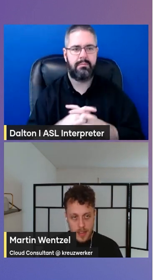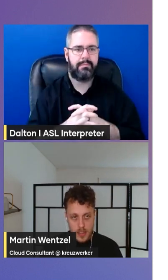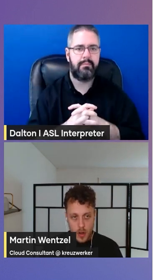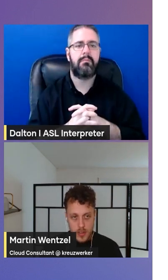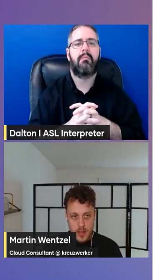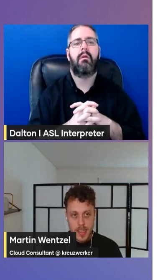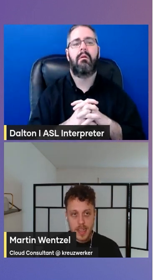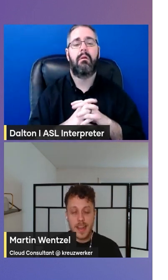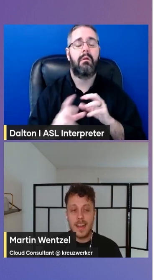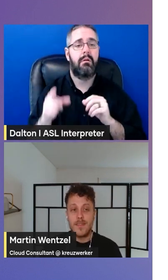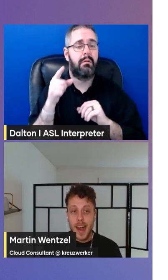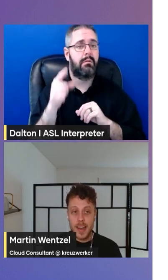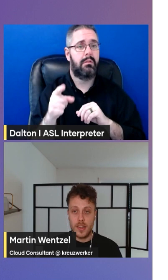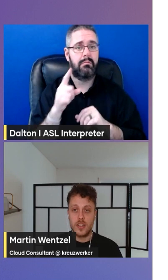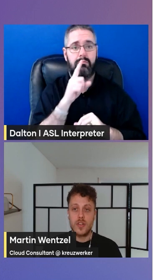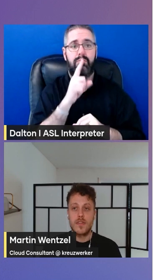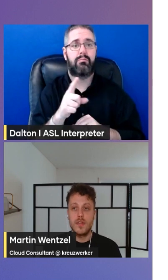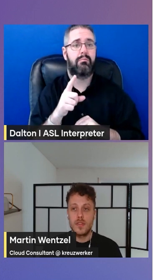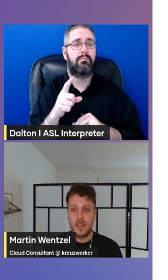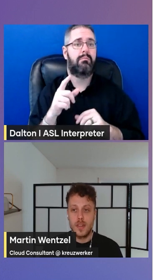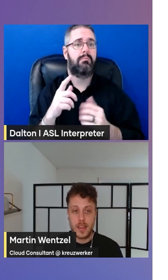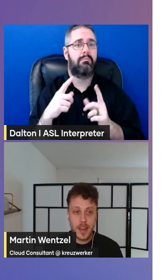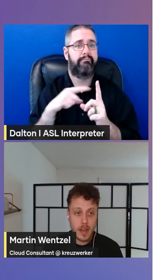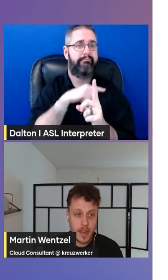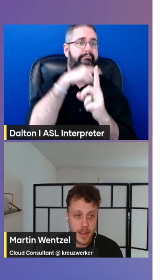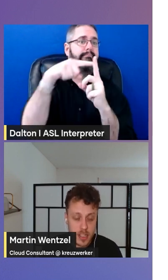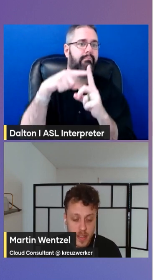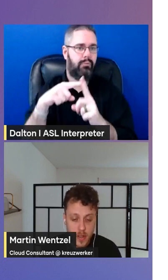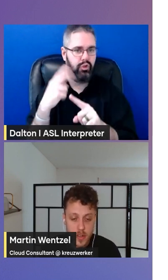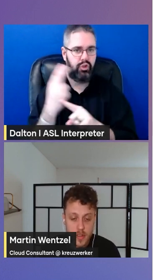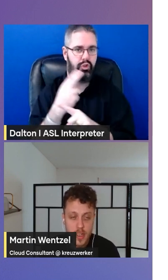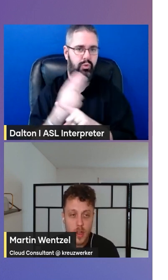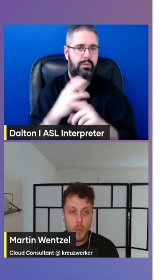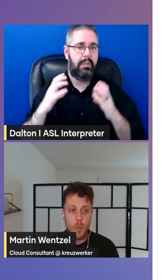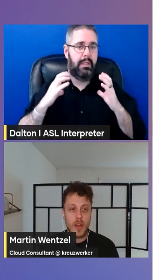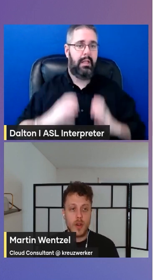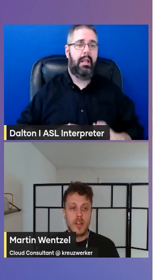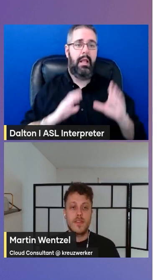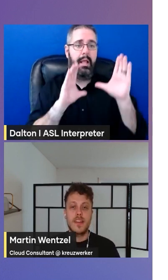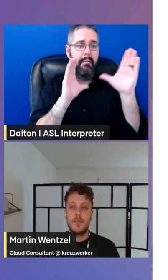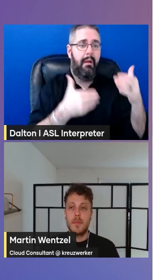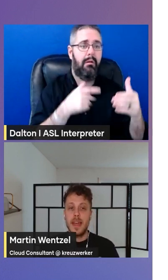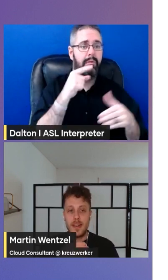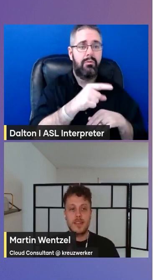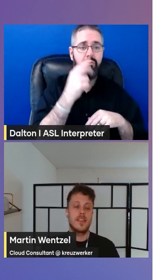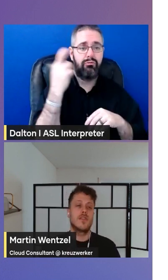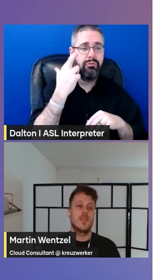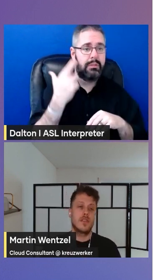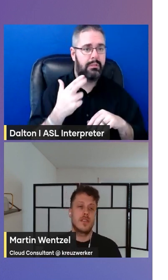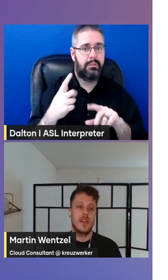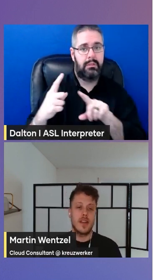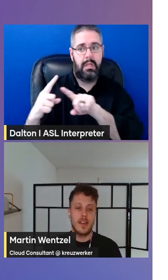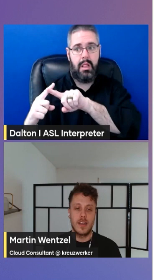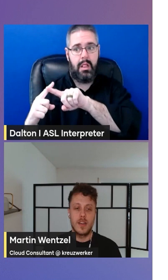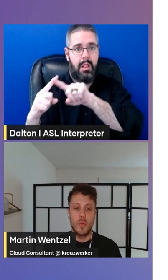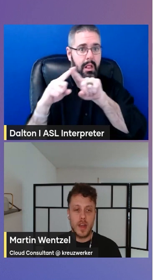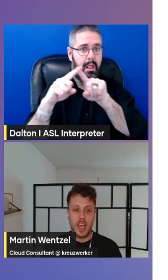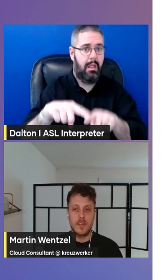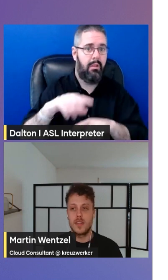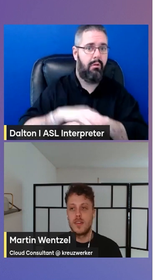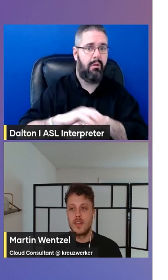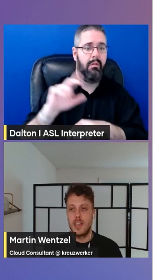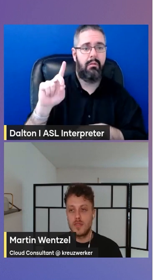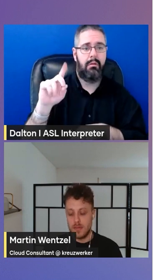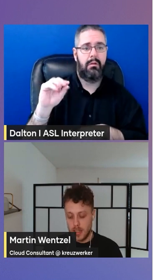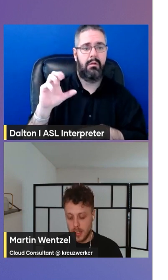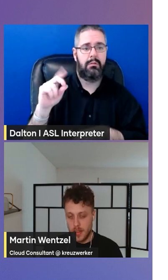And this is also the advantage of using the client package, because we don't have the dependency on the Docker CLI